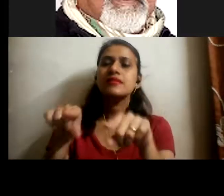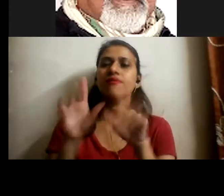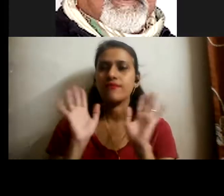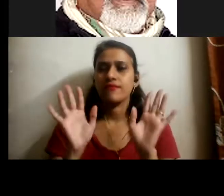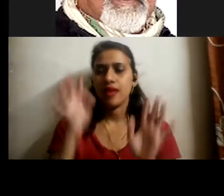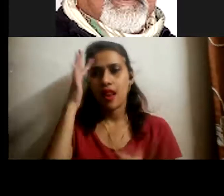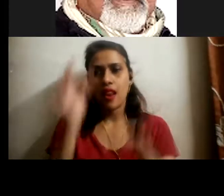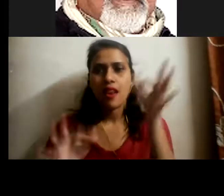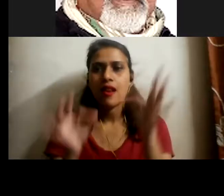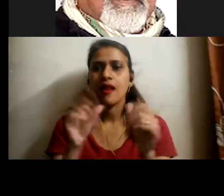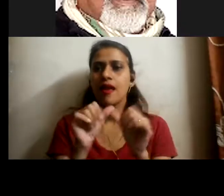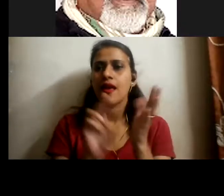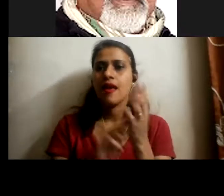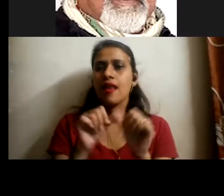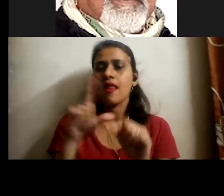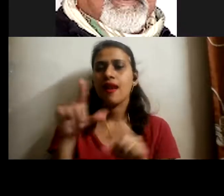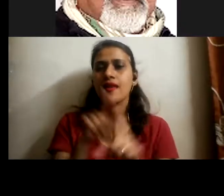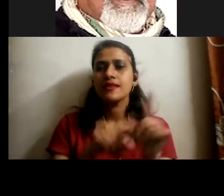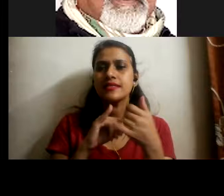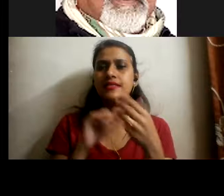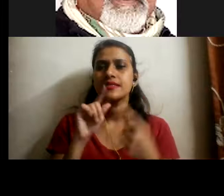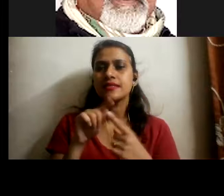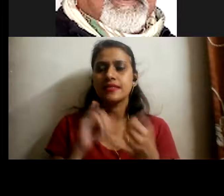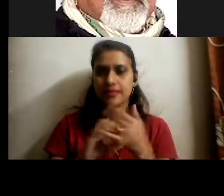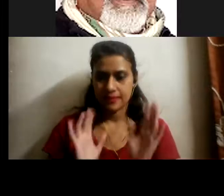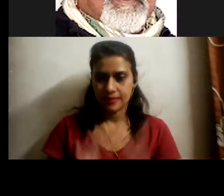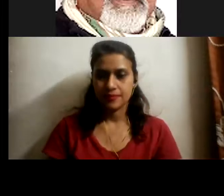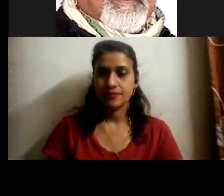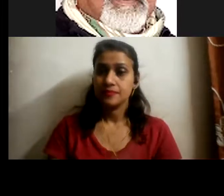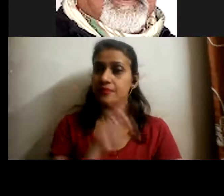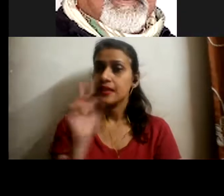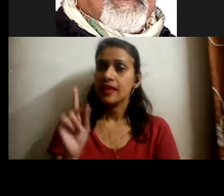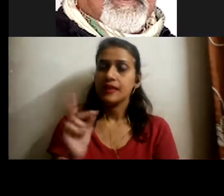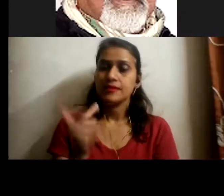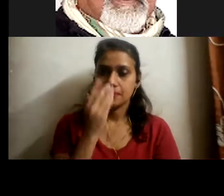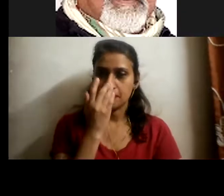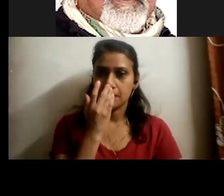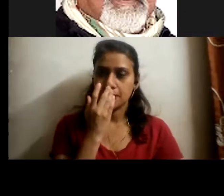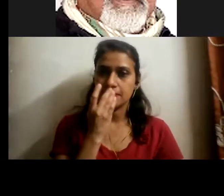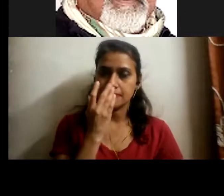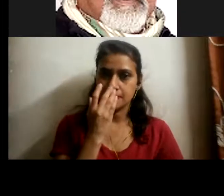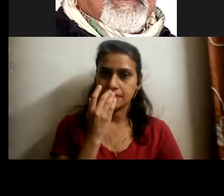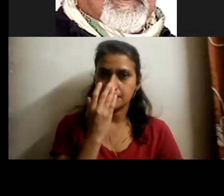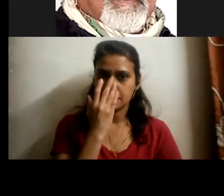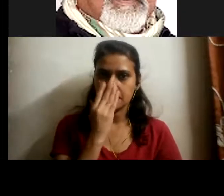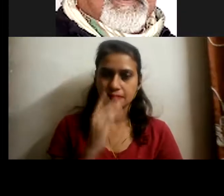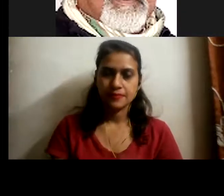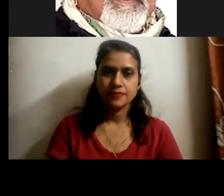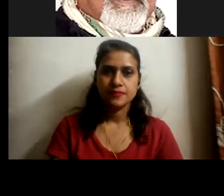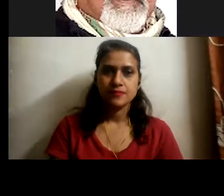will make your case commentary very, very simple. Next is how much is the word